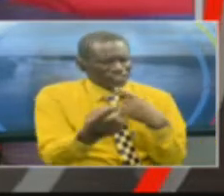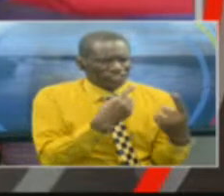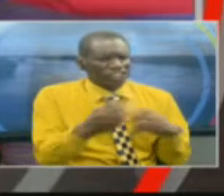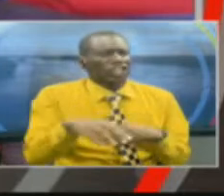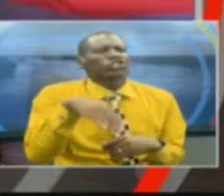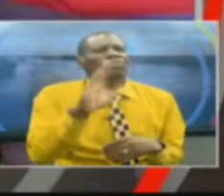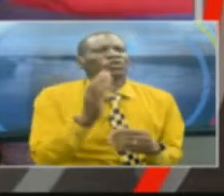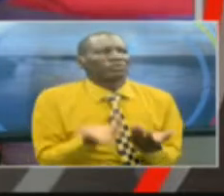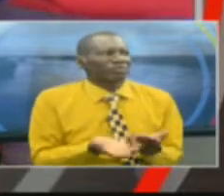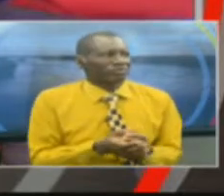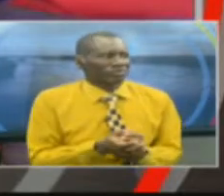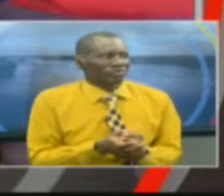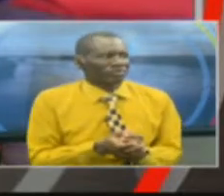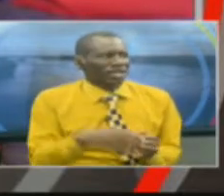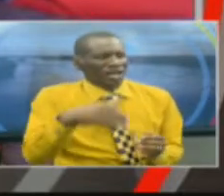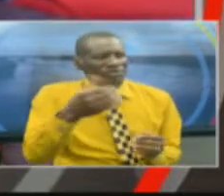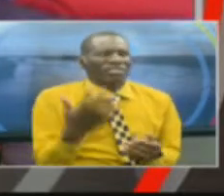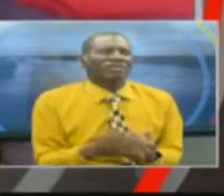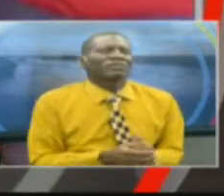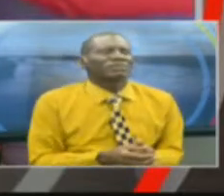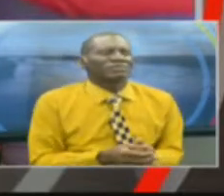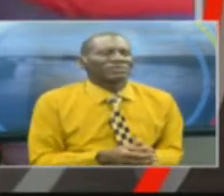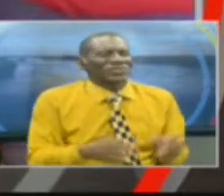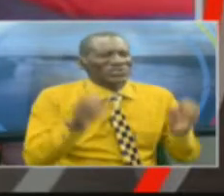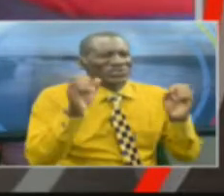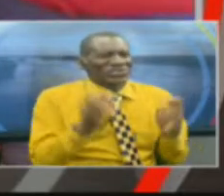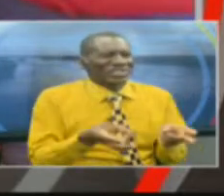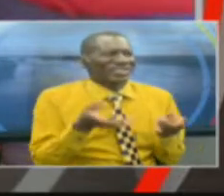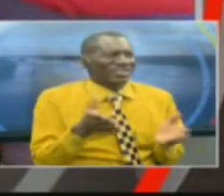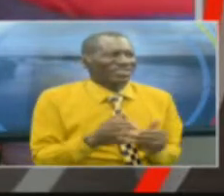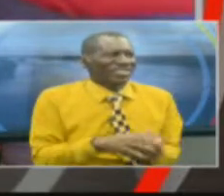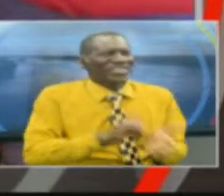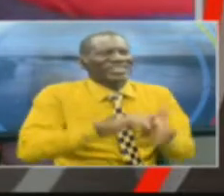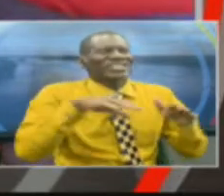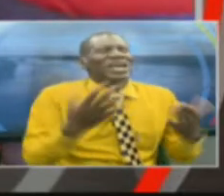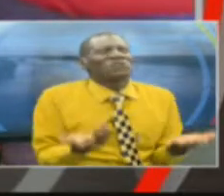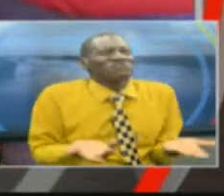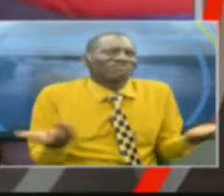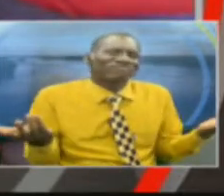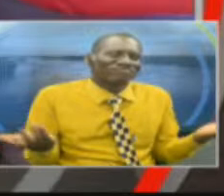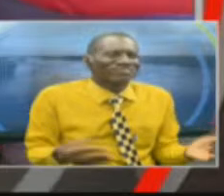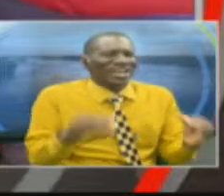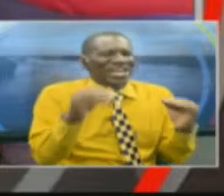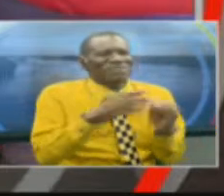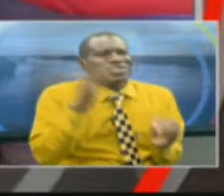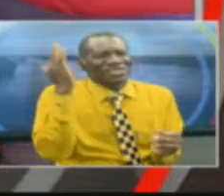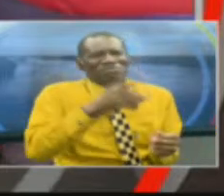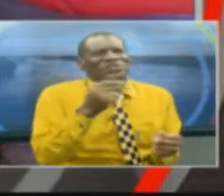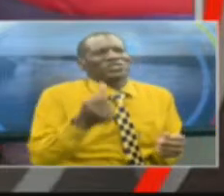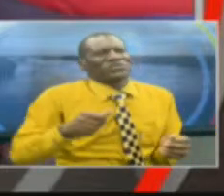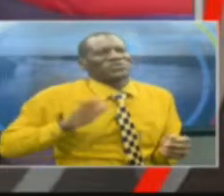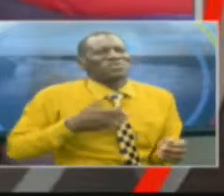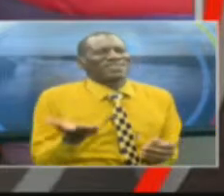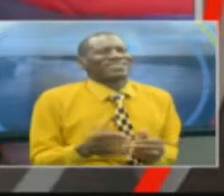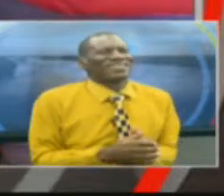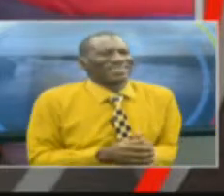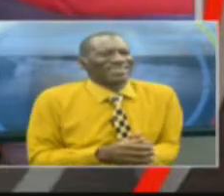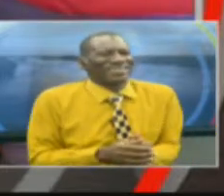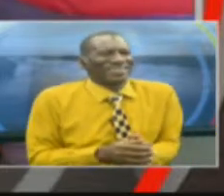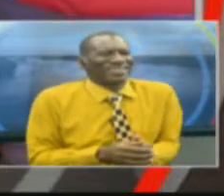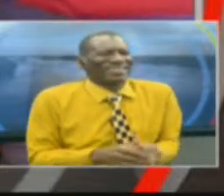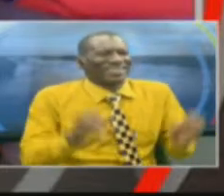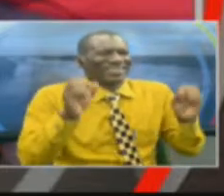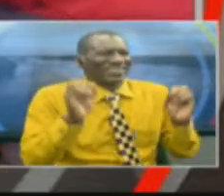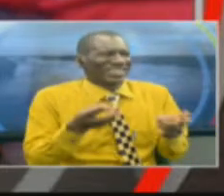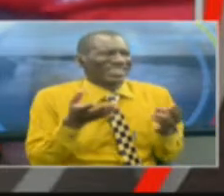more outside there. Now. This is how I met this beautiful man. All right,